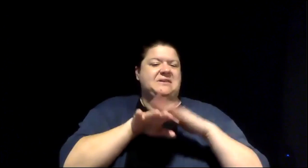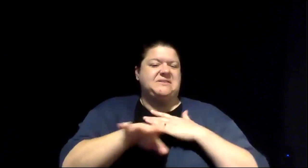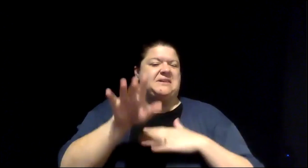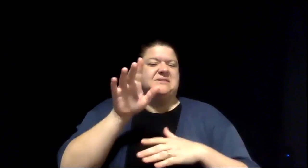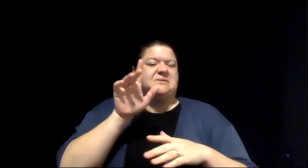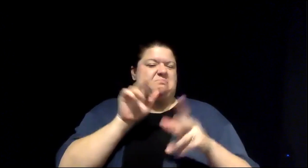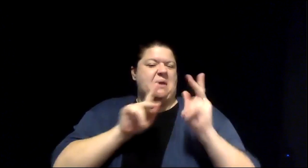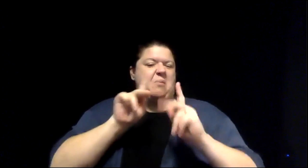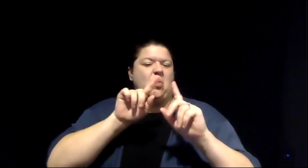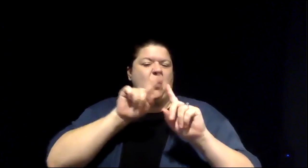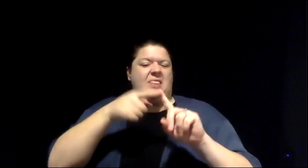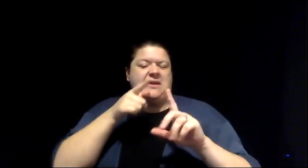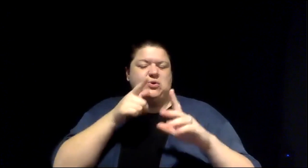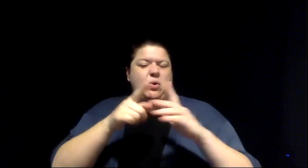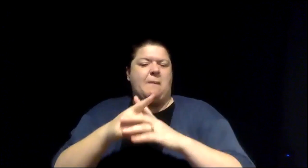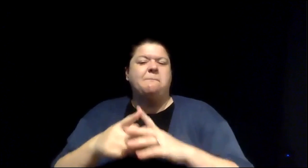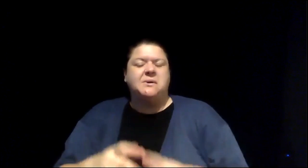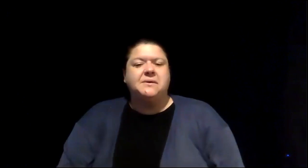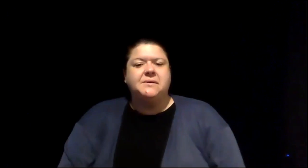Um,